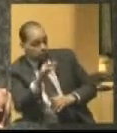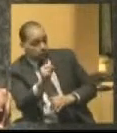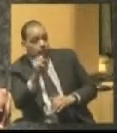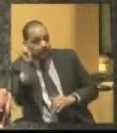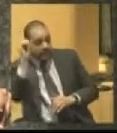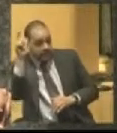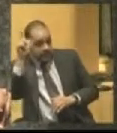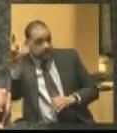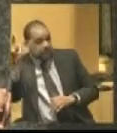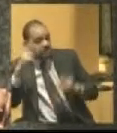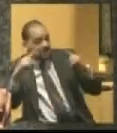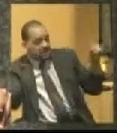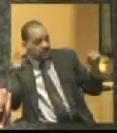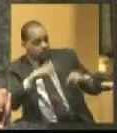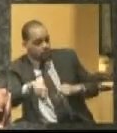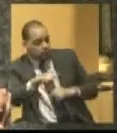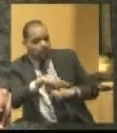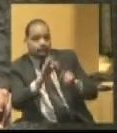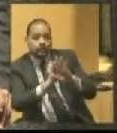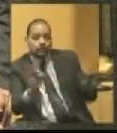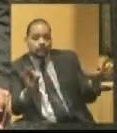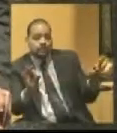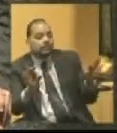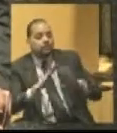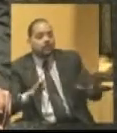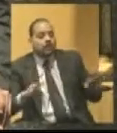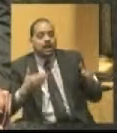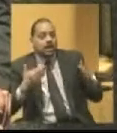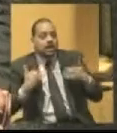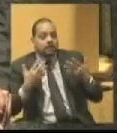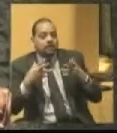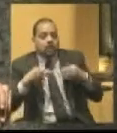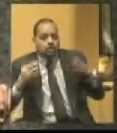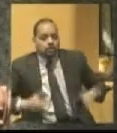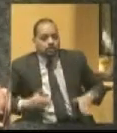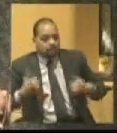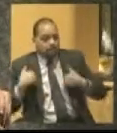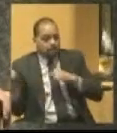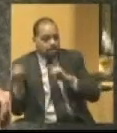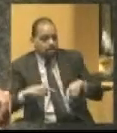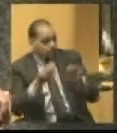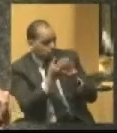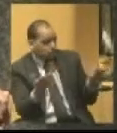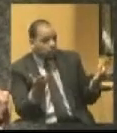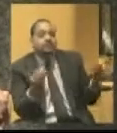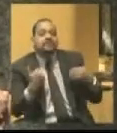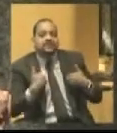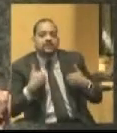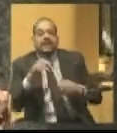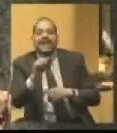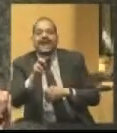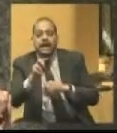master now. You are free, and I have come to tell you. Getting down from his horse, Ayres began to read from a card announcing that, quote,